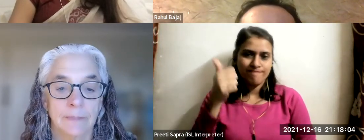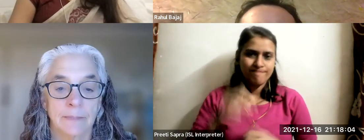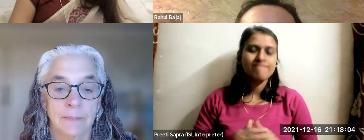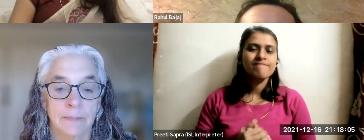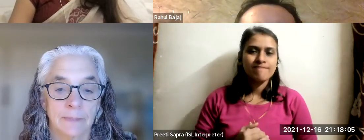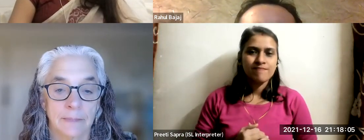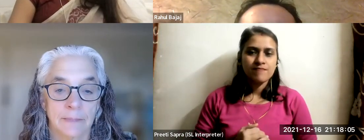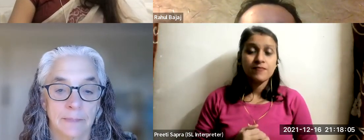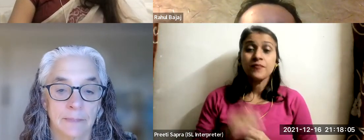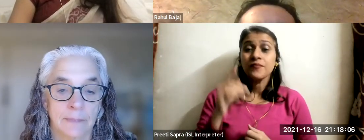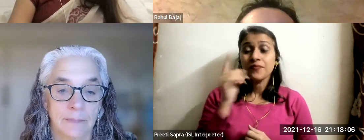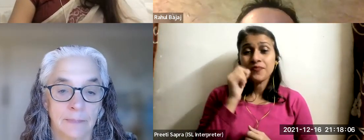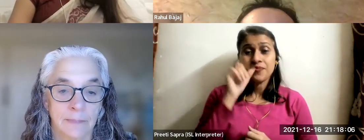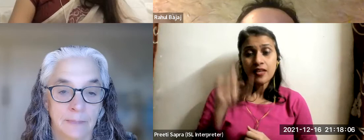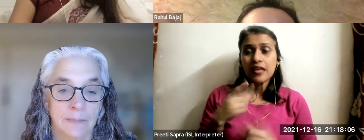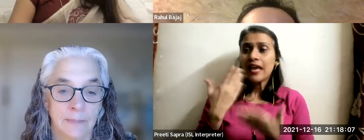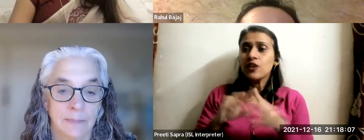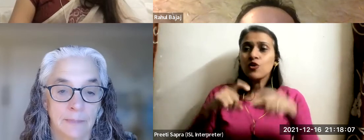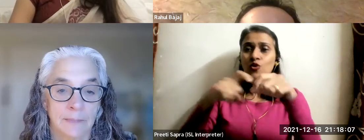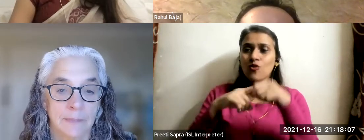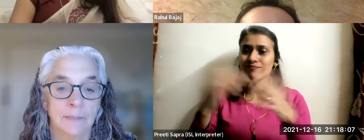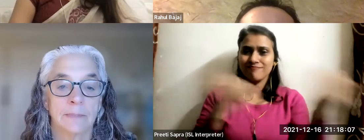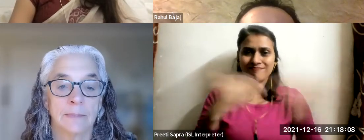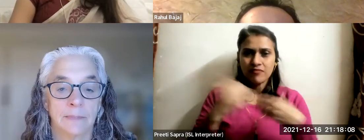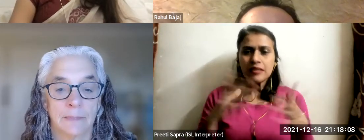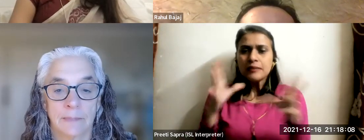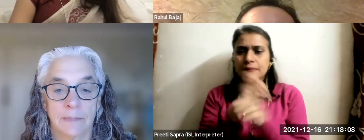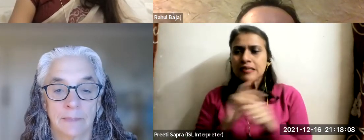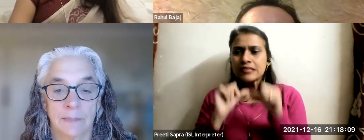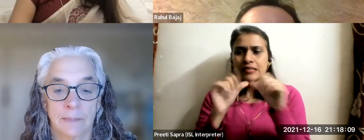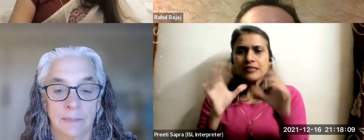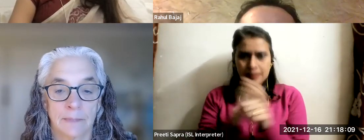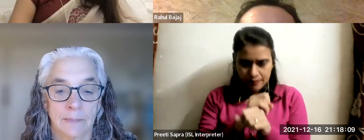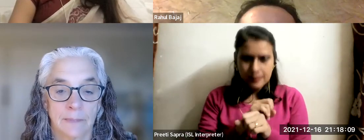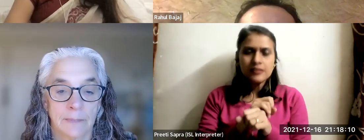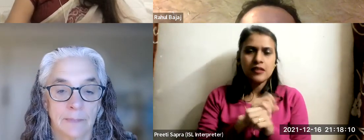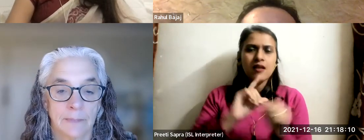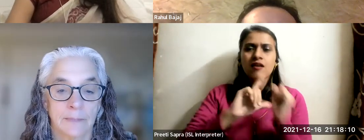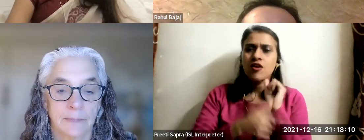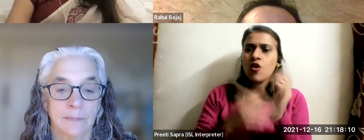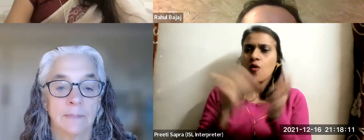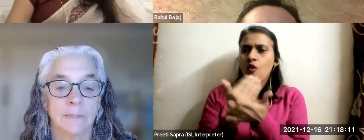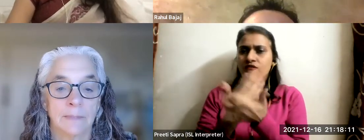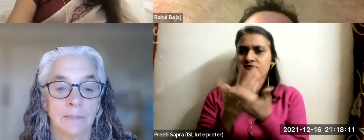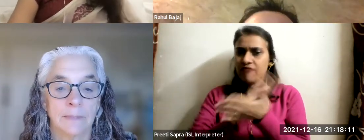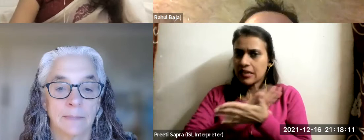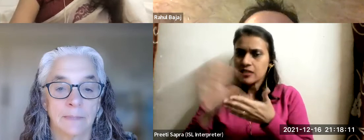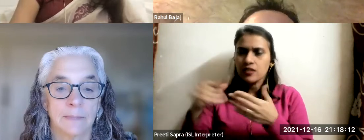you were not able to get through to any. We will be sure to reach out to you after the event to answer your